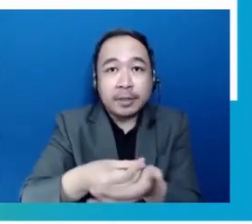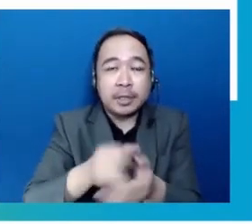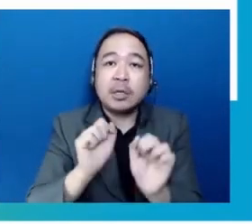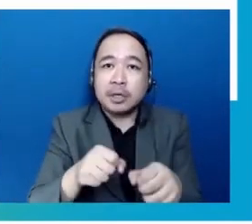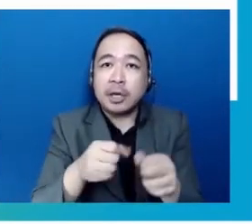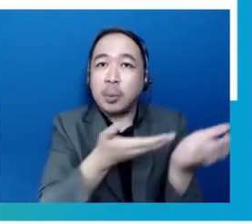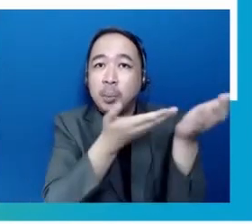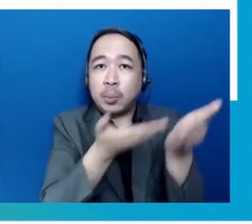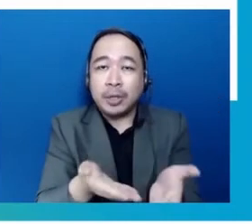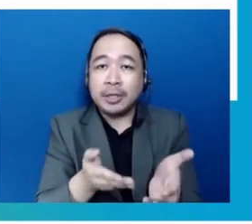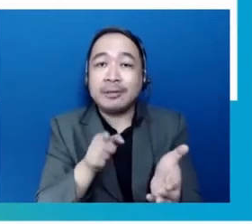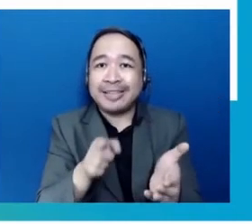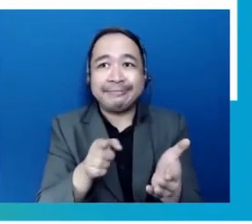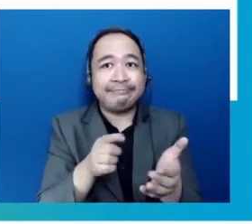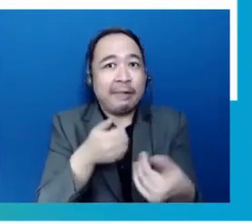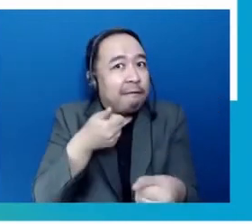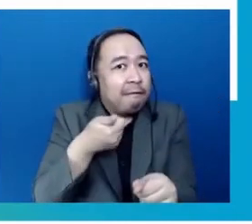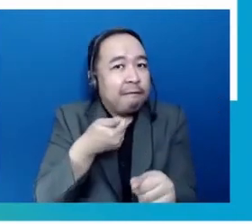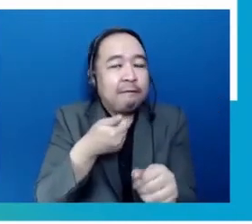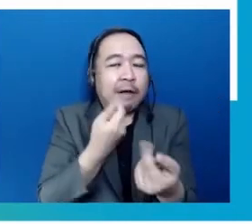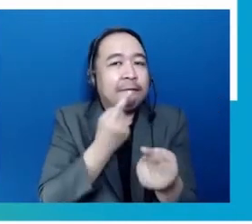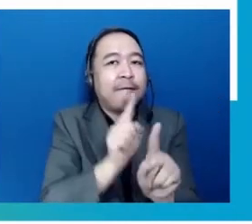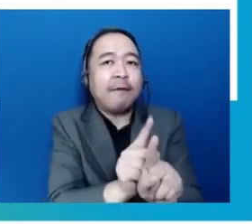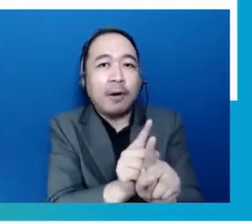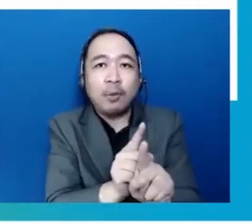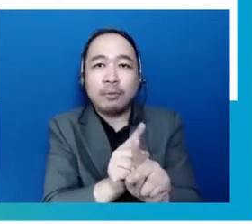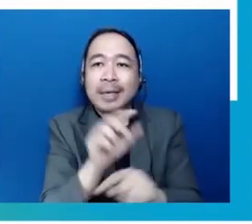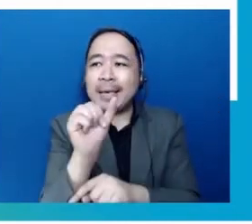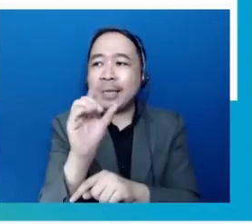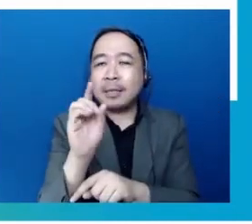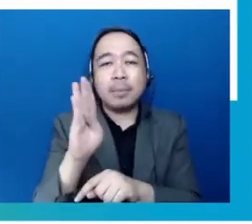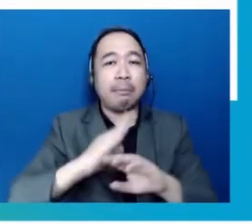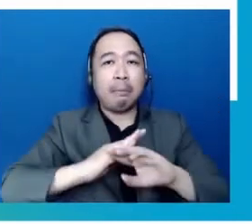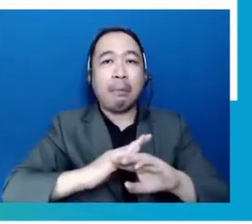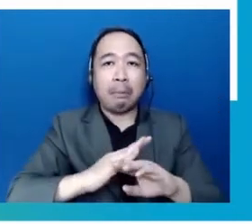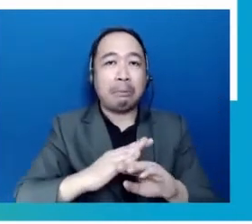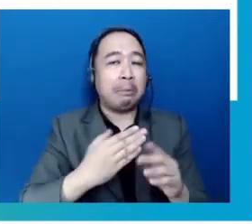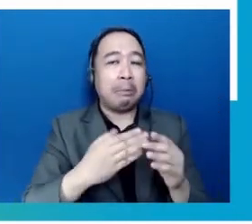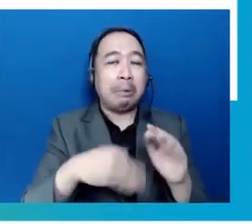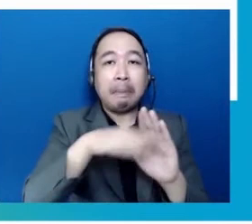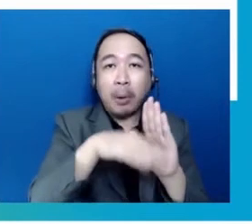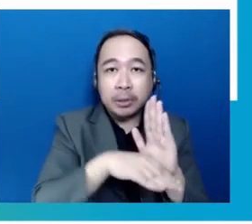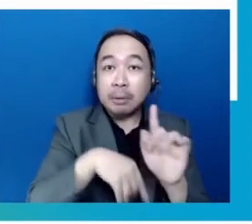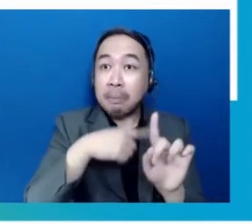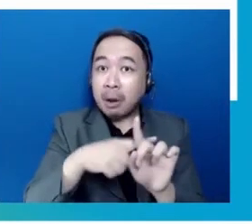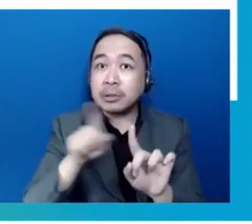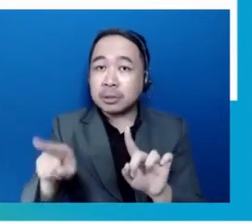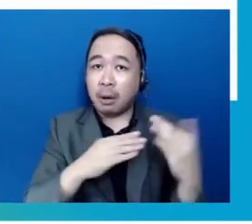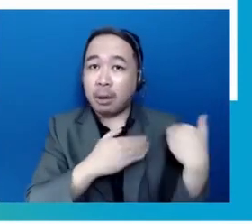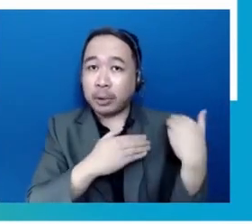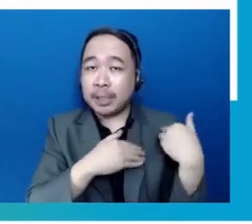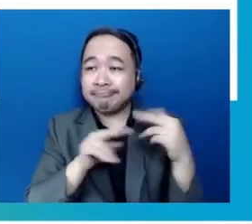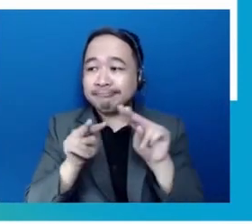to a strict compliance on ADB safeguard policy and the ADB accountability mechanism? In the light of